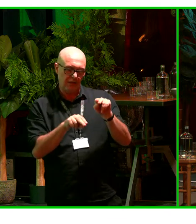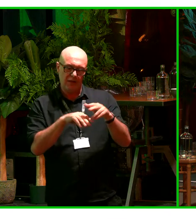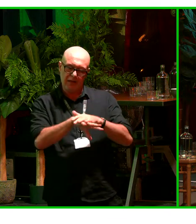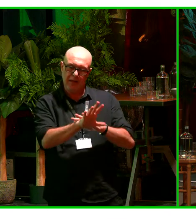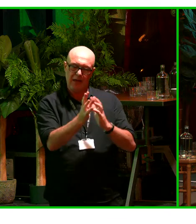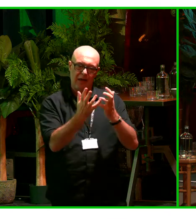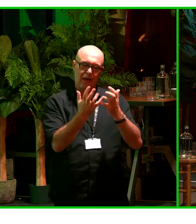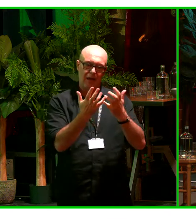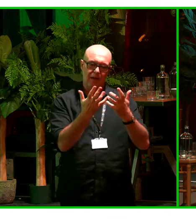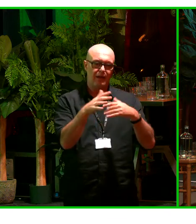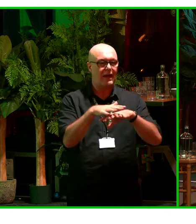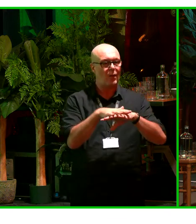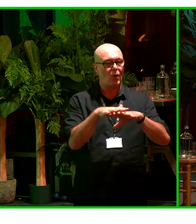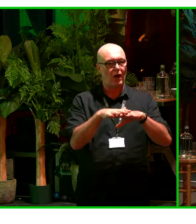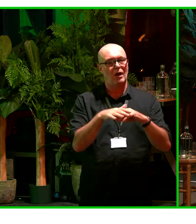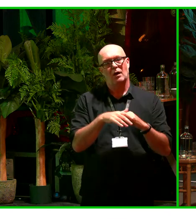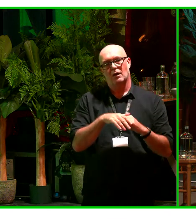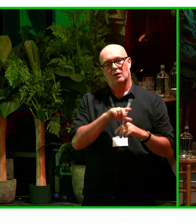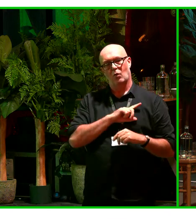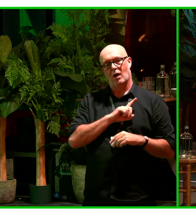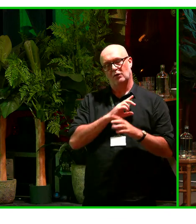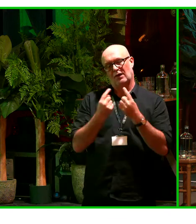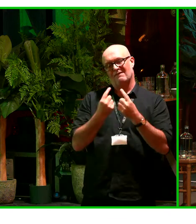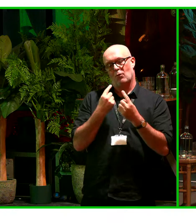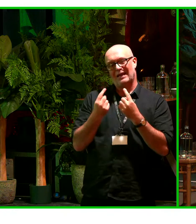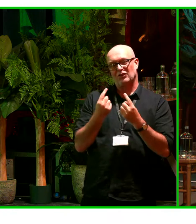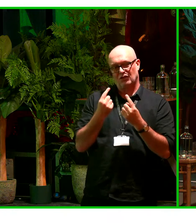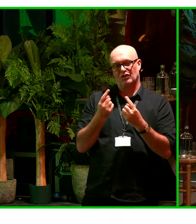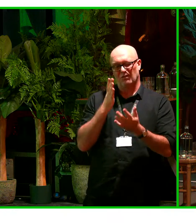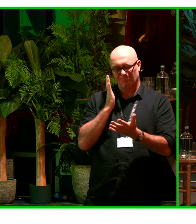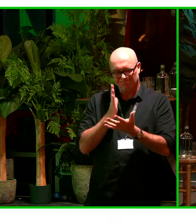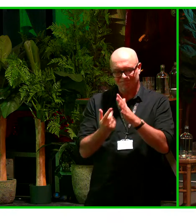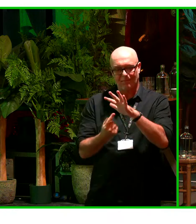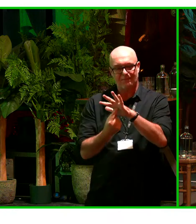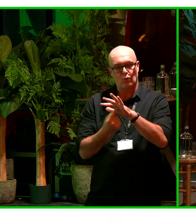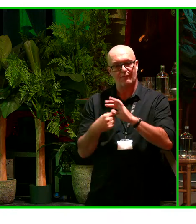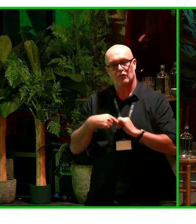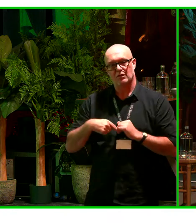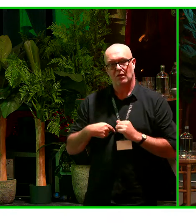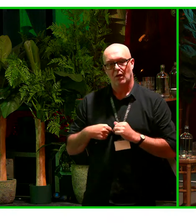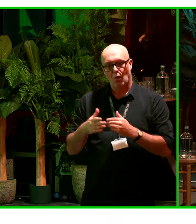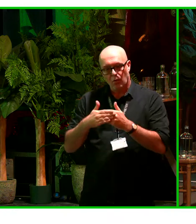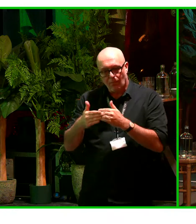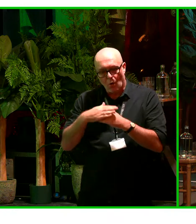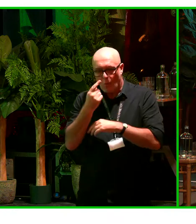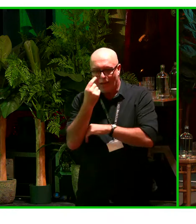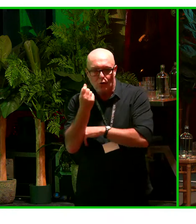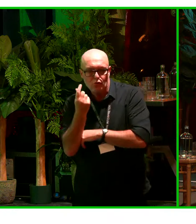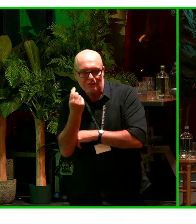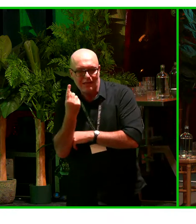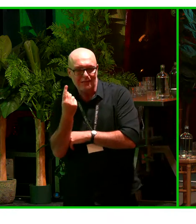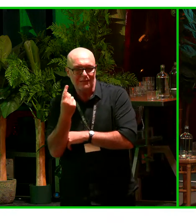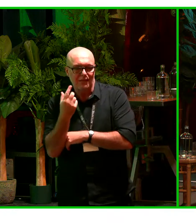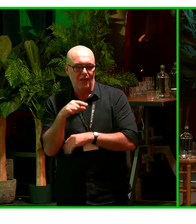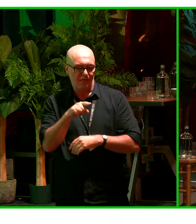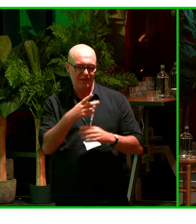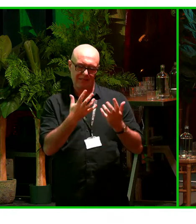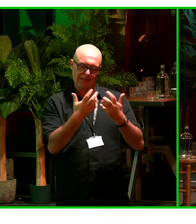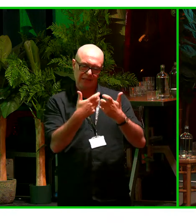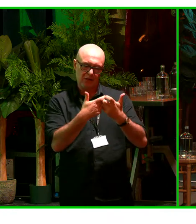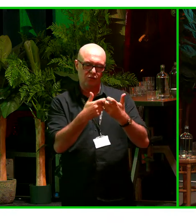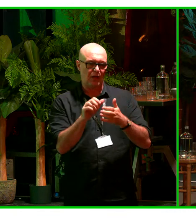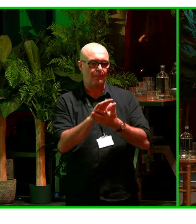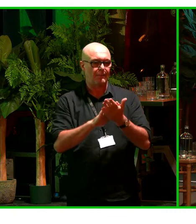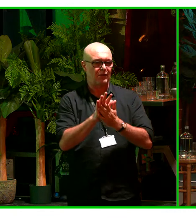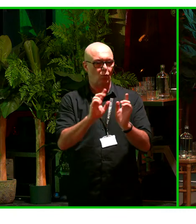side of things is absolutely critical to us, so that the more that we can understand exactly actually what this technology has an effect on our